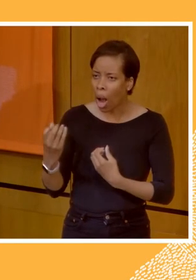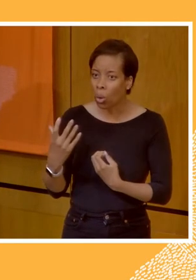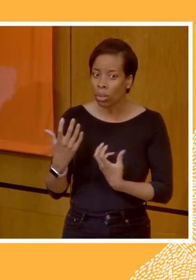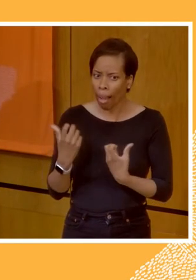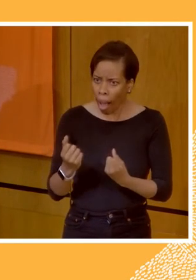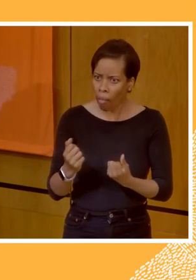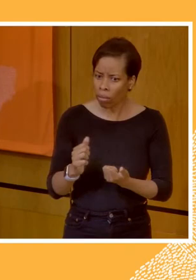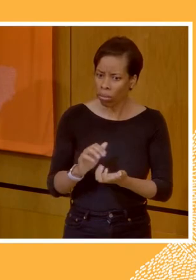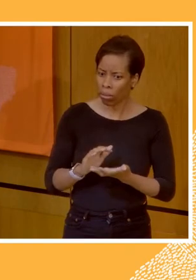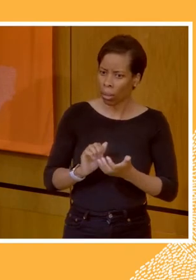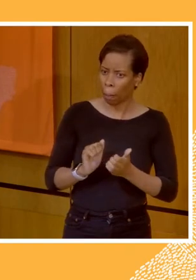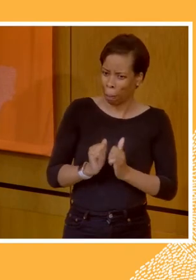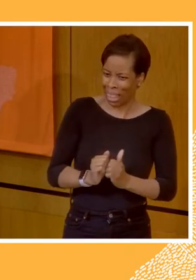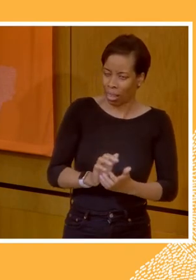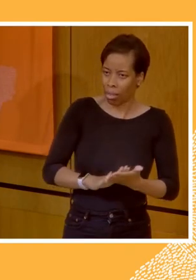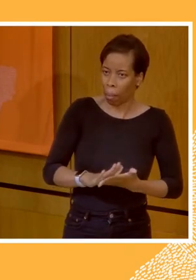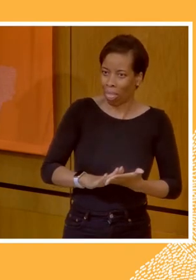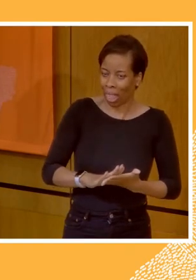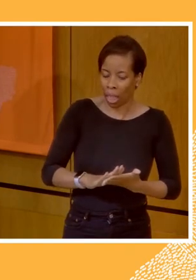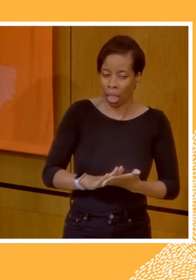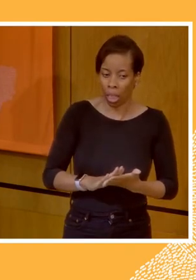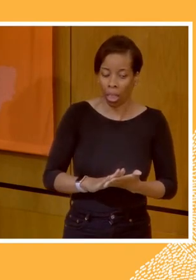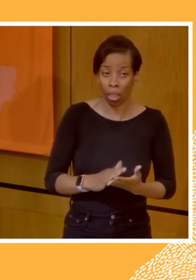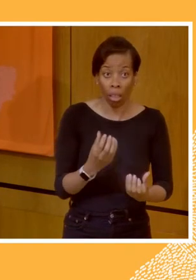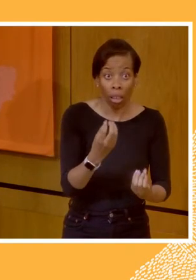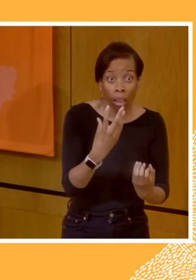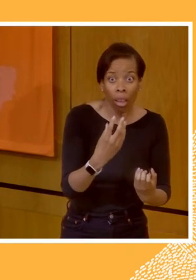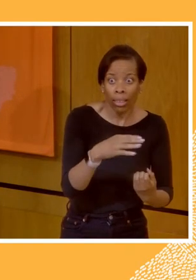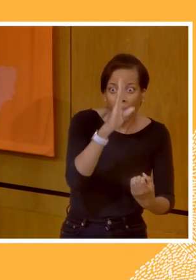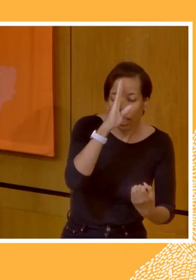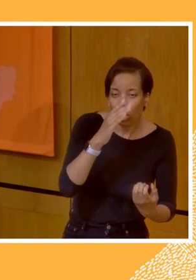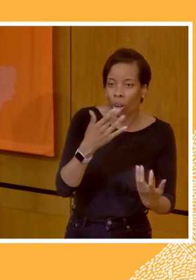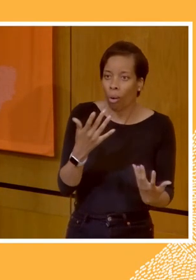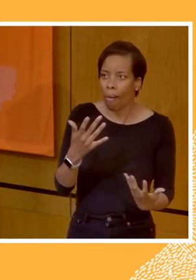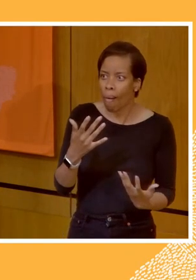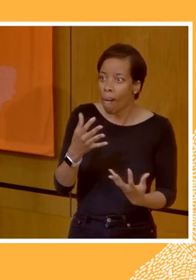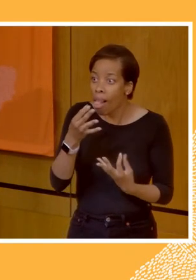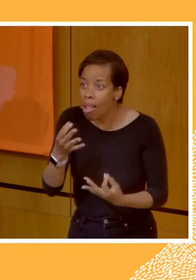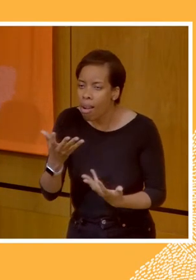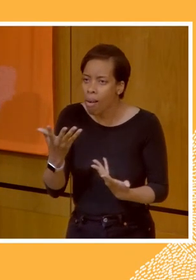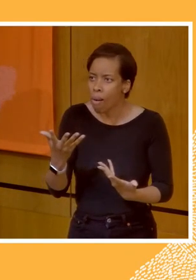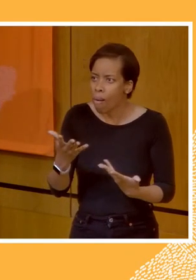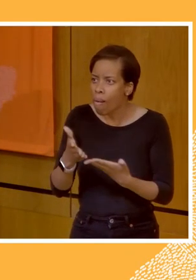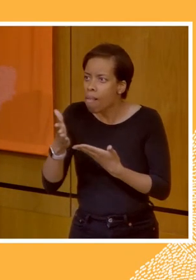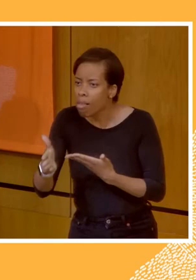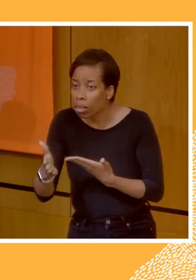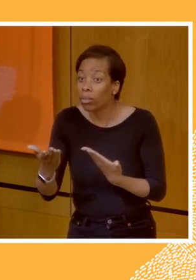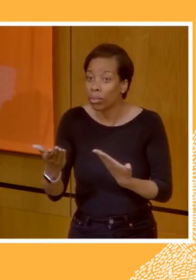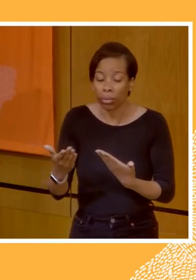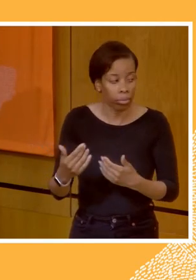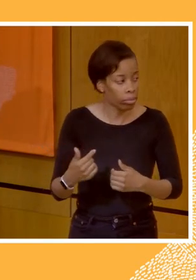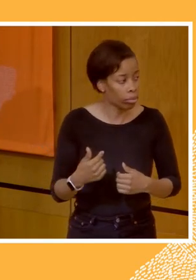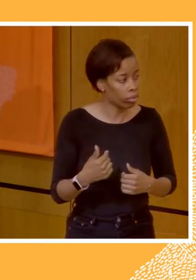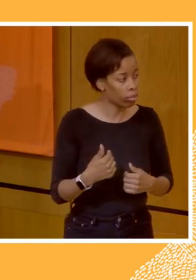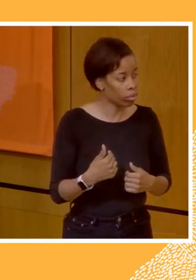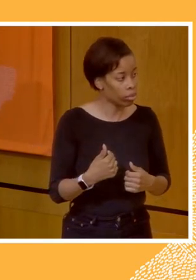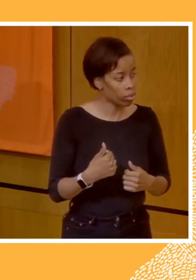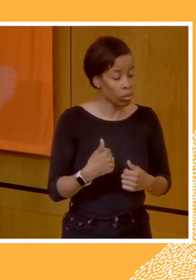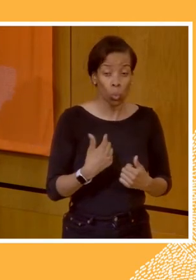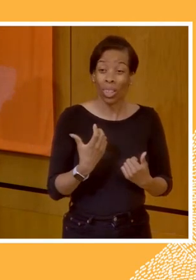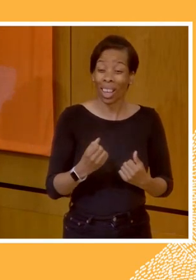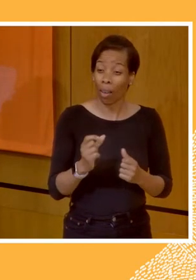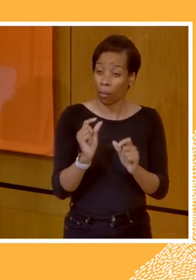sign. And for bees, we have a small bird that makes some